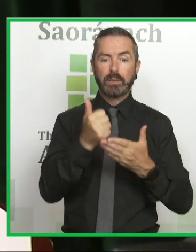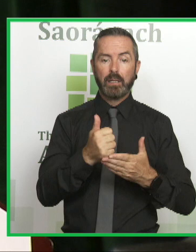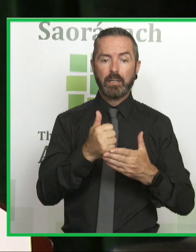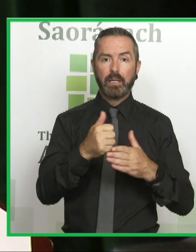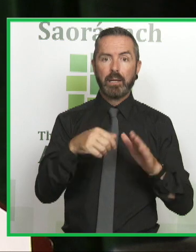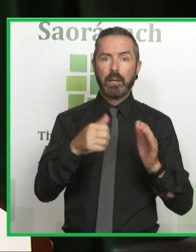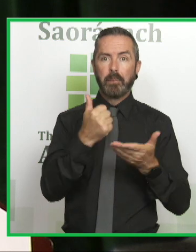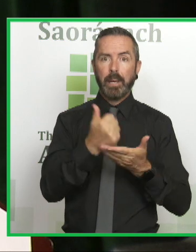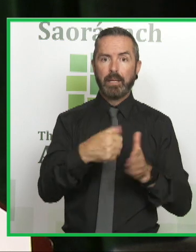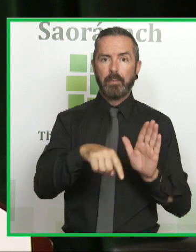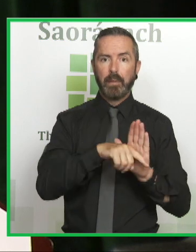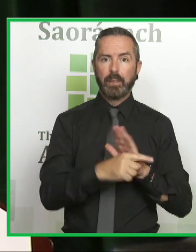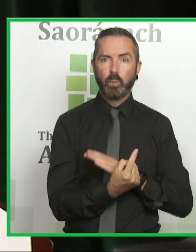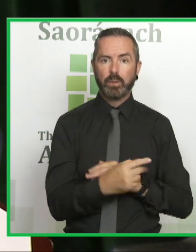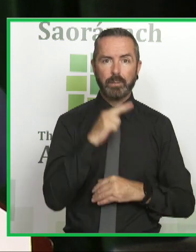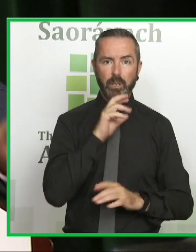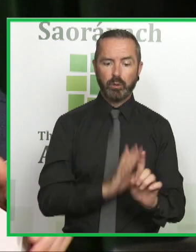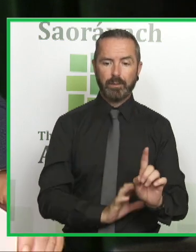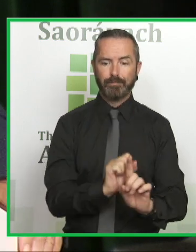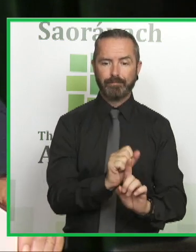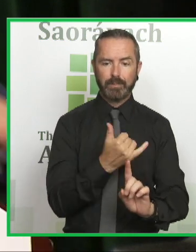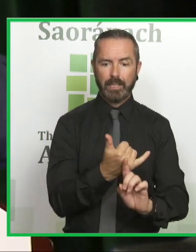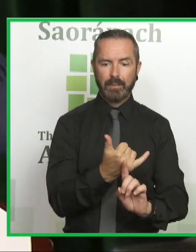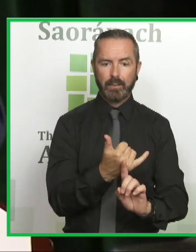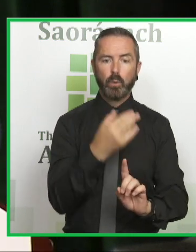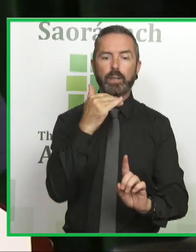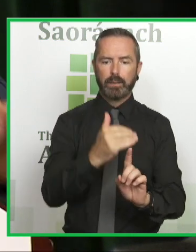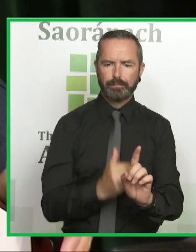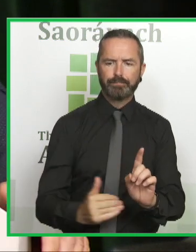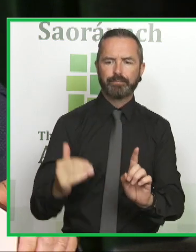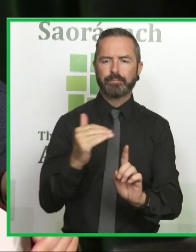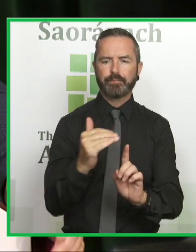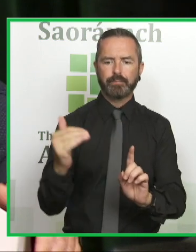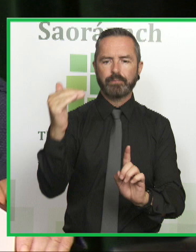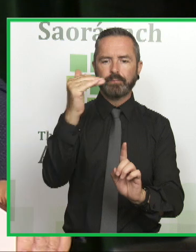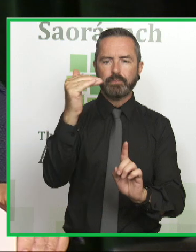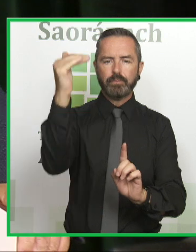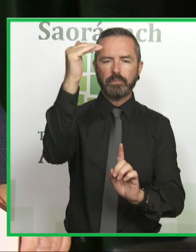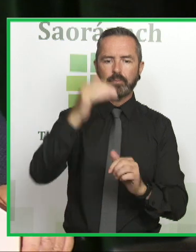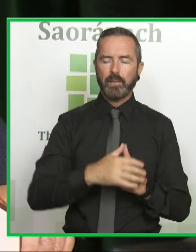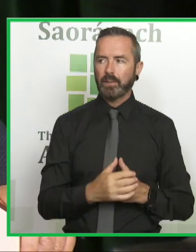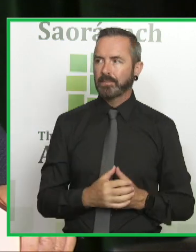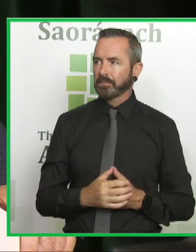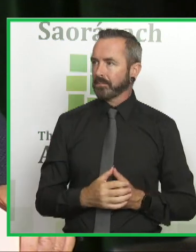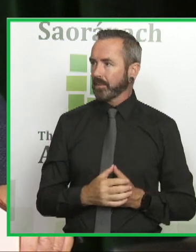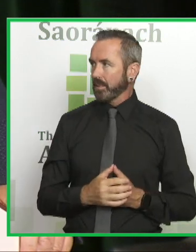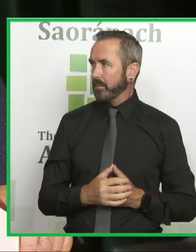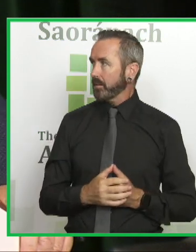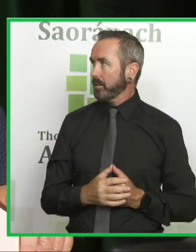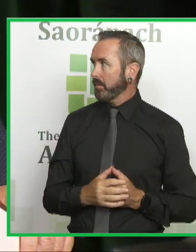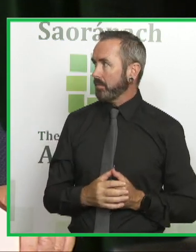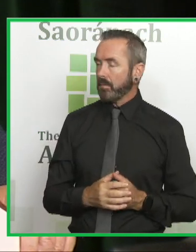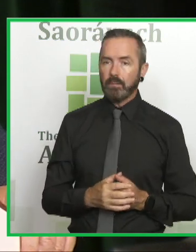-1. That's not even there. So we need that legislation progressed, and we can build on that from whatever recommendations come through. So